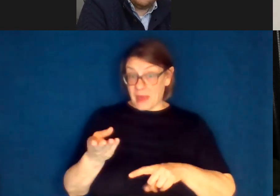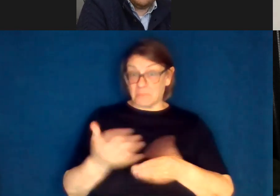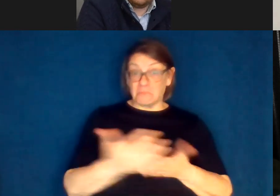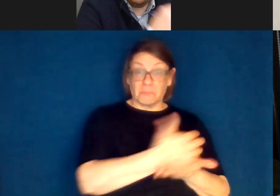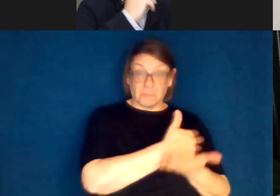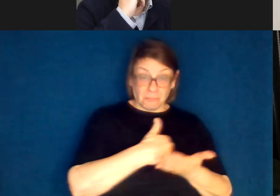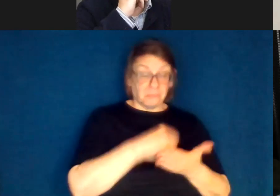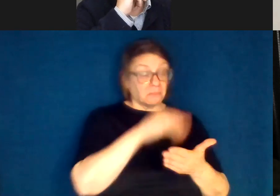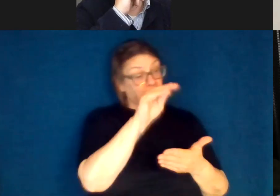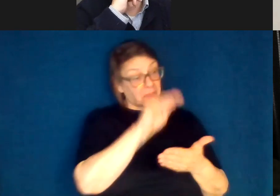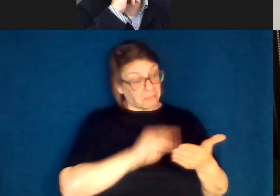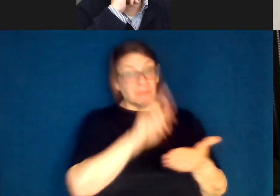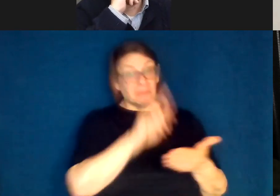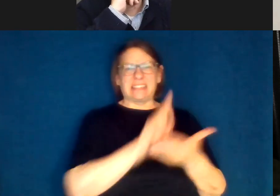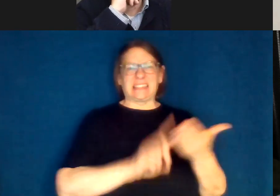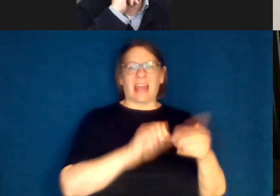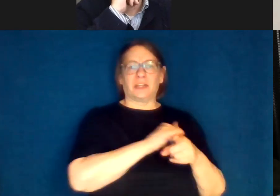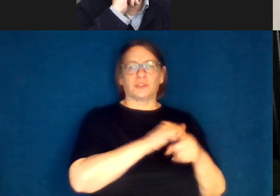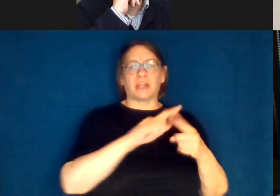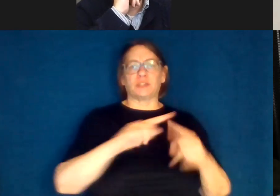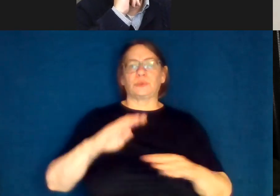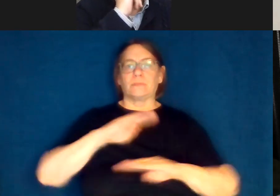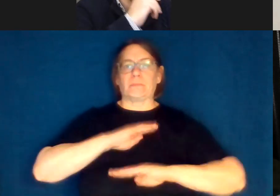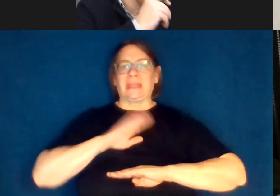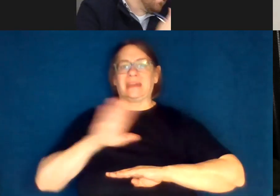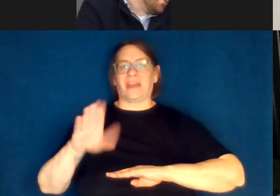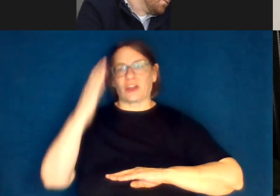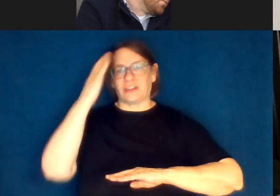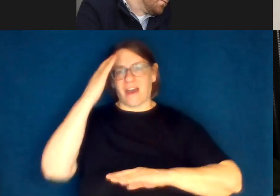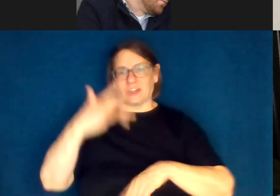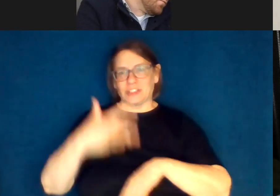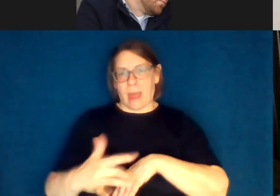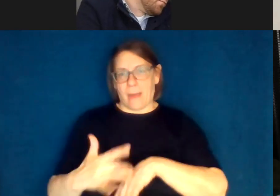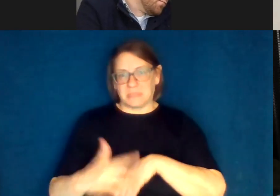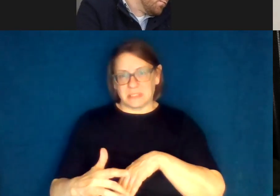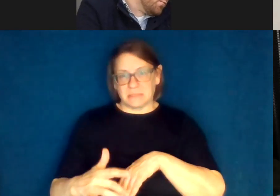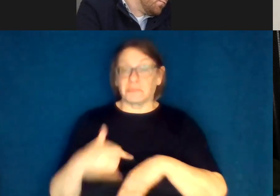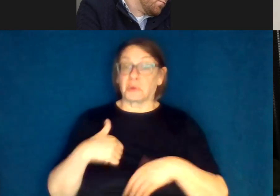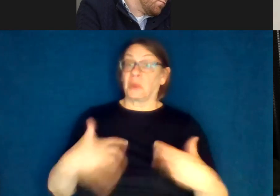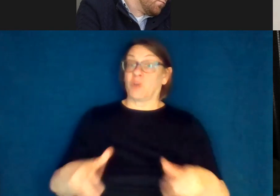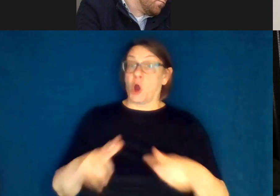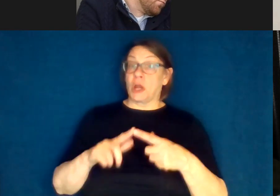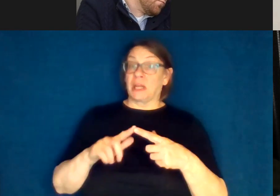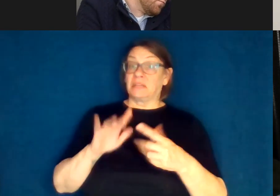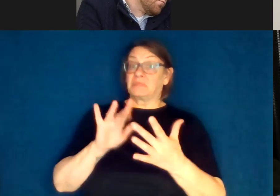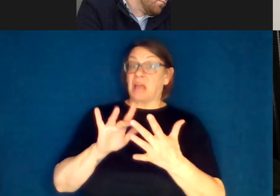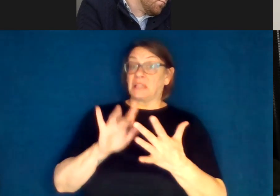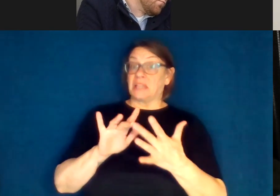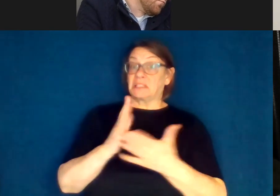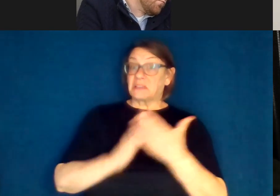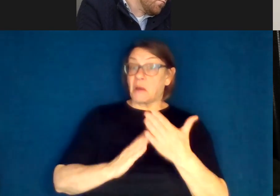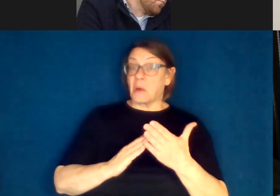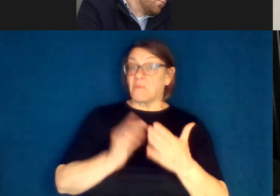trainings to meet some of those knowledge gaps. And we've already been in communication with some of the content experts out in the